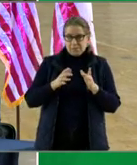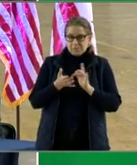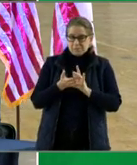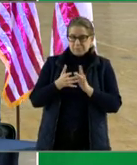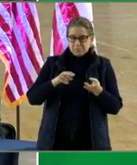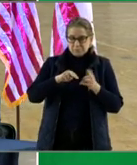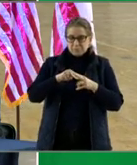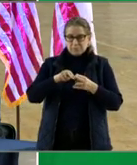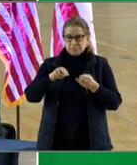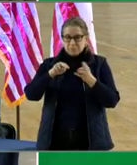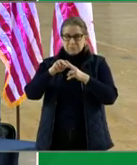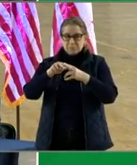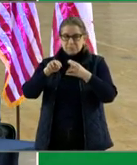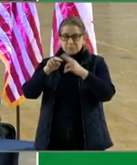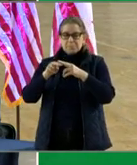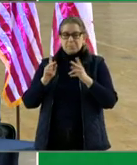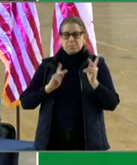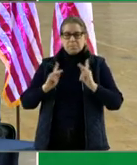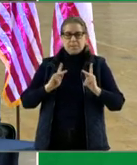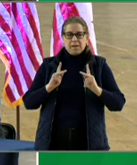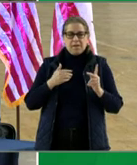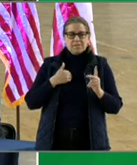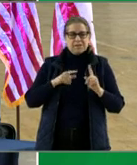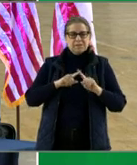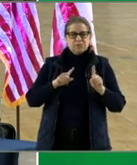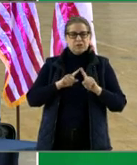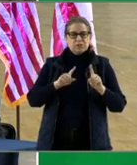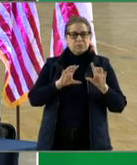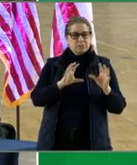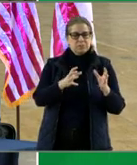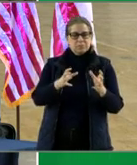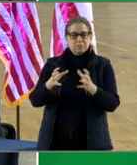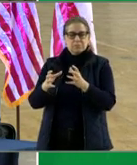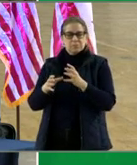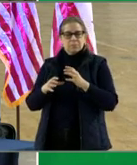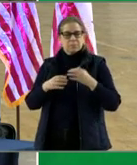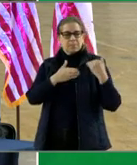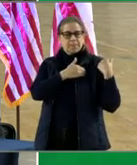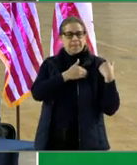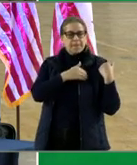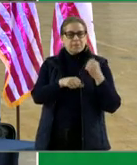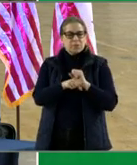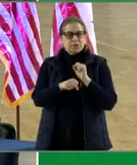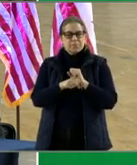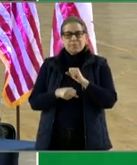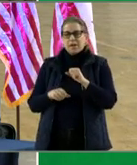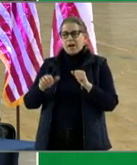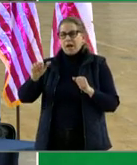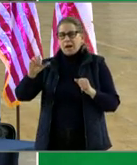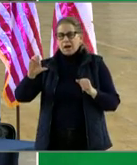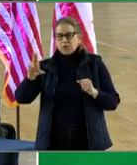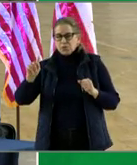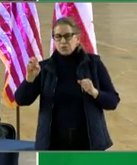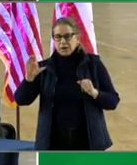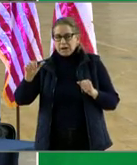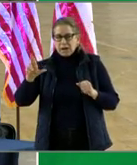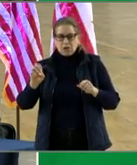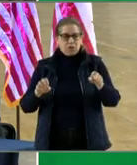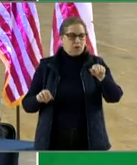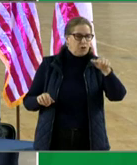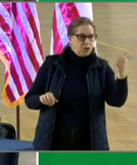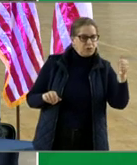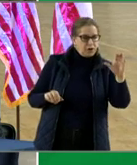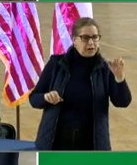of components to it: the acute care setting, the alternate care facility setting, and then there will be some logistic things that we will need